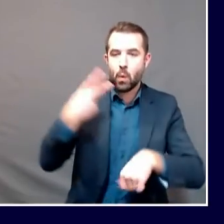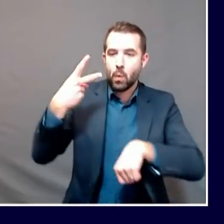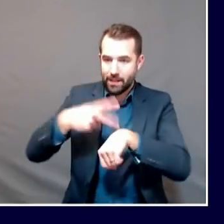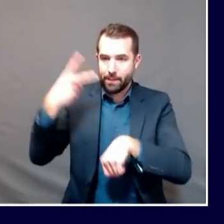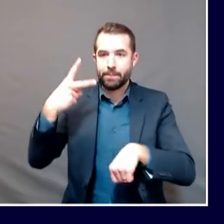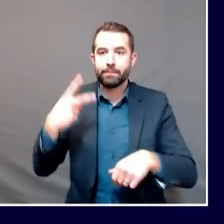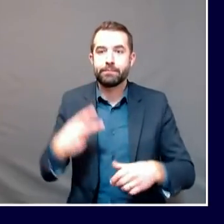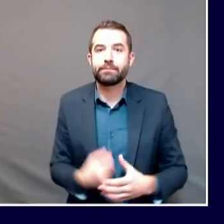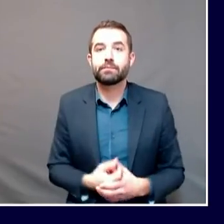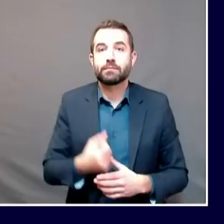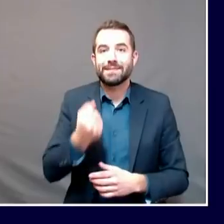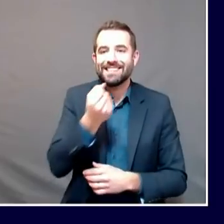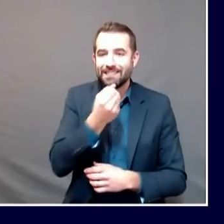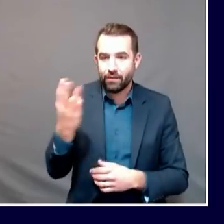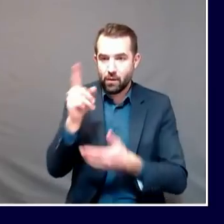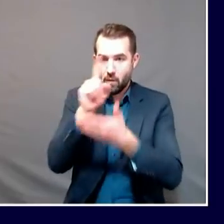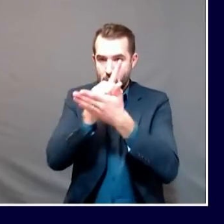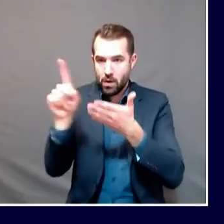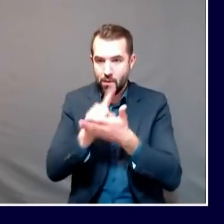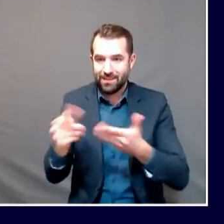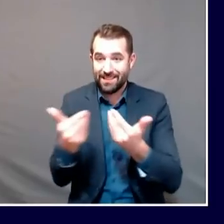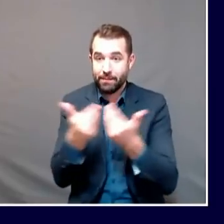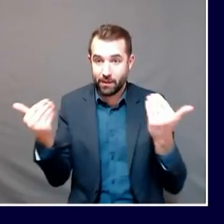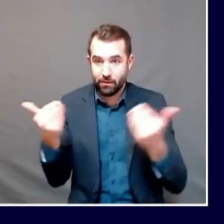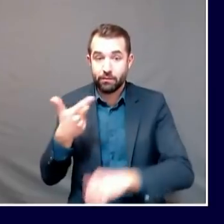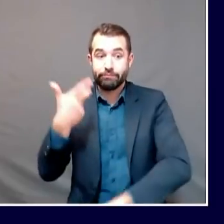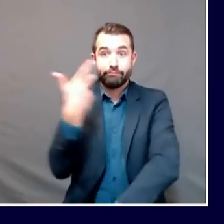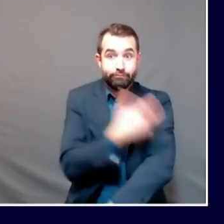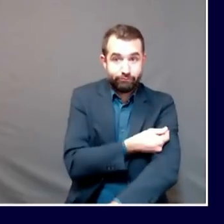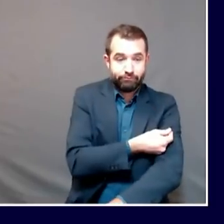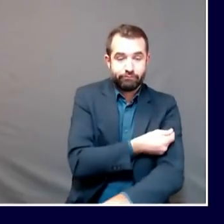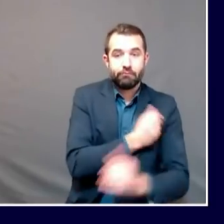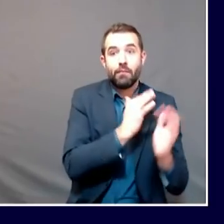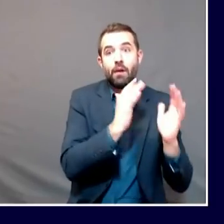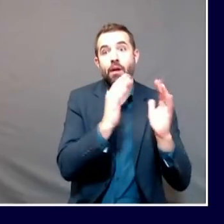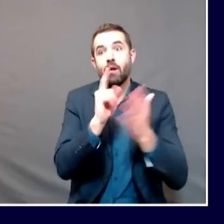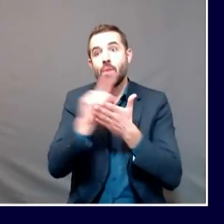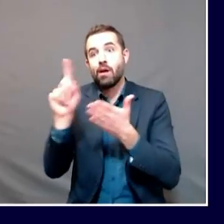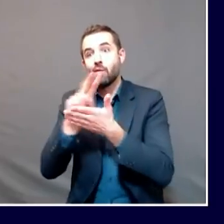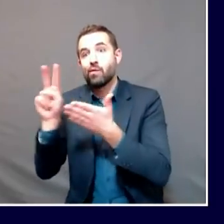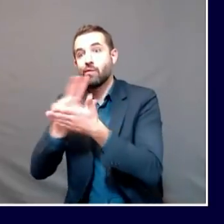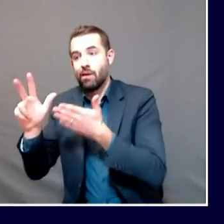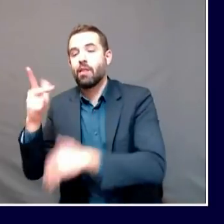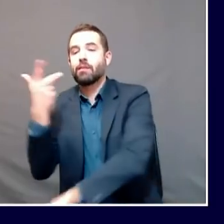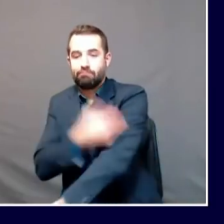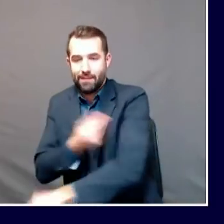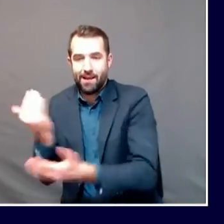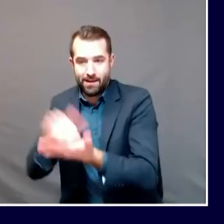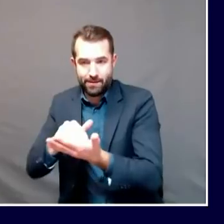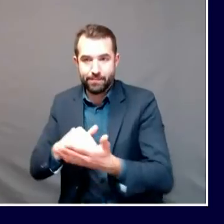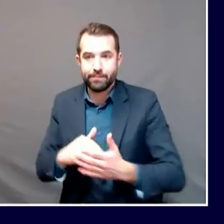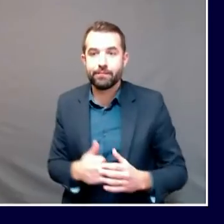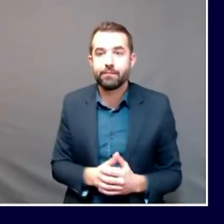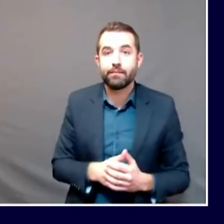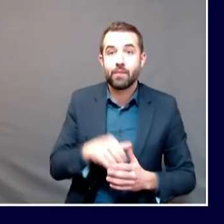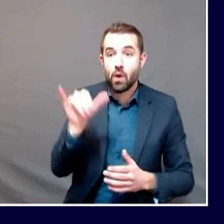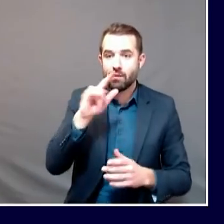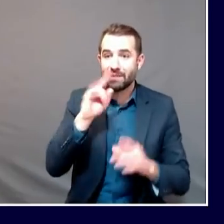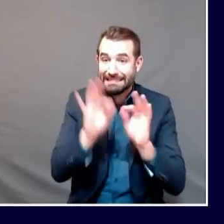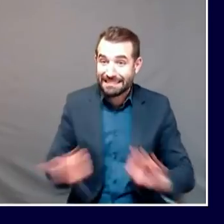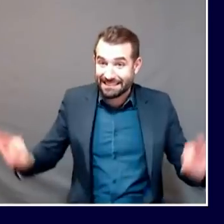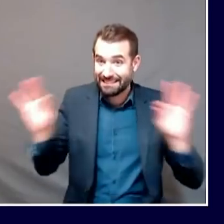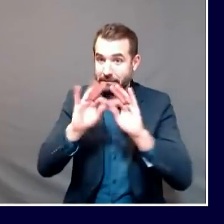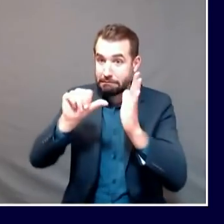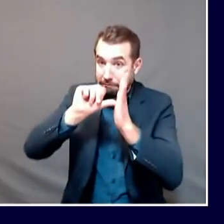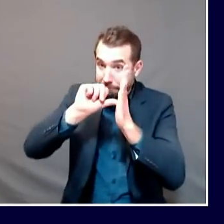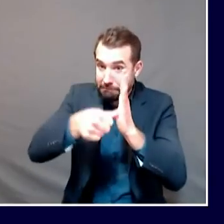mind is that if you get one dose, your first dose of, say, the Pfizer vaccine, you have to get your